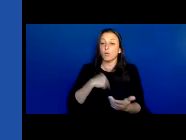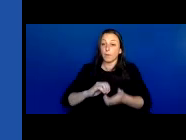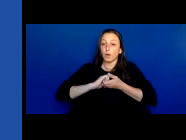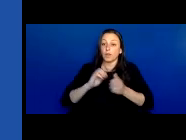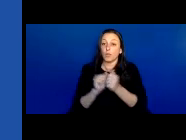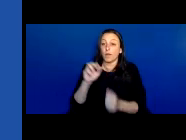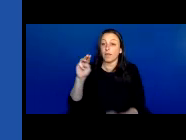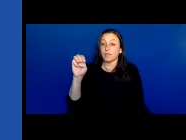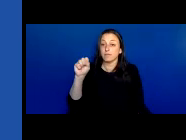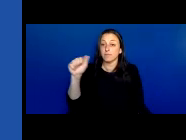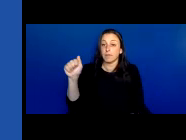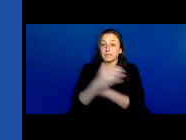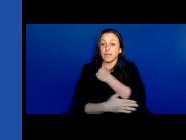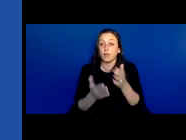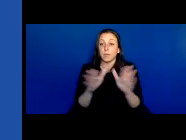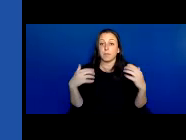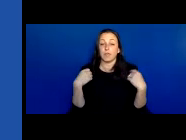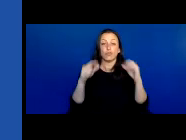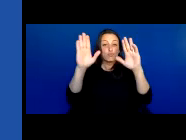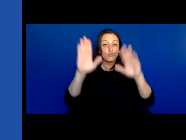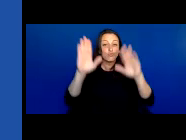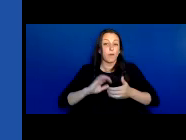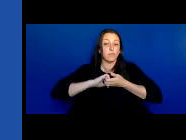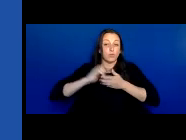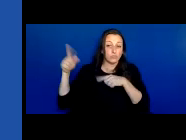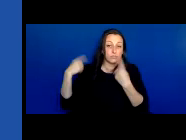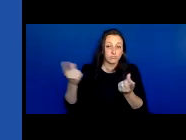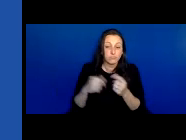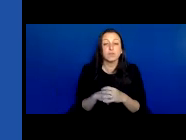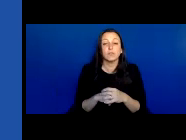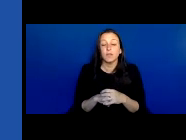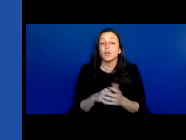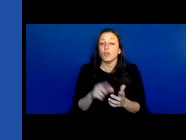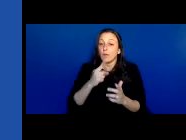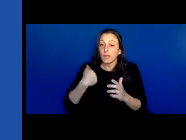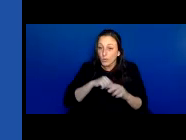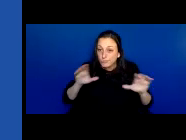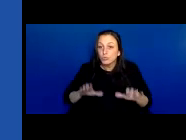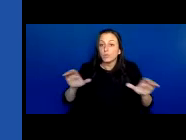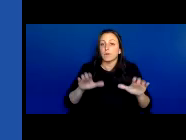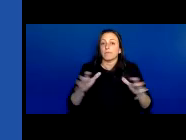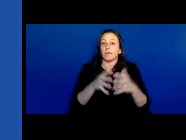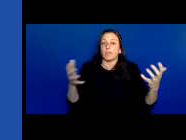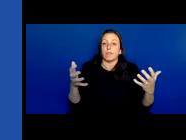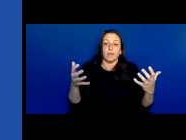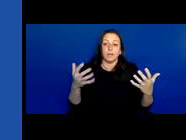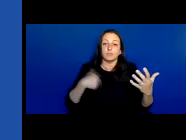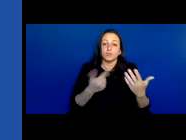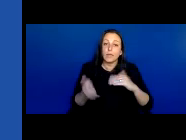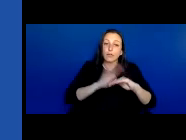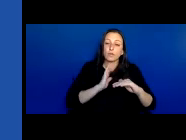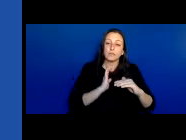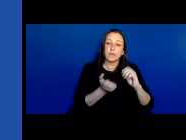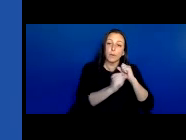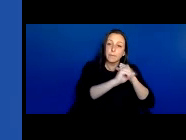Public Health. They've been wonderful partners in this effort, and we really are doing all that we can to increase our messaging out